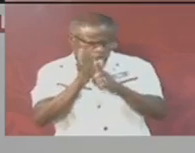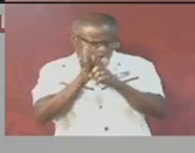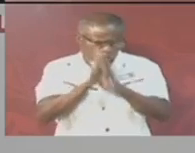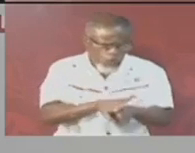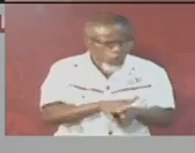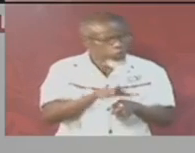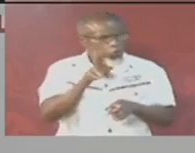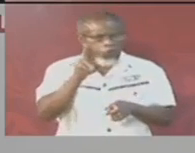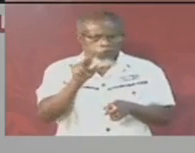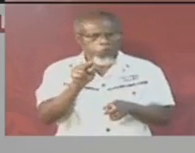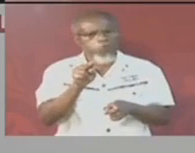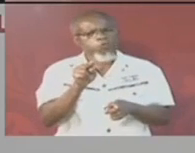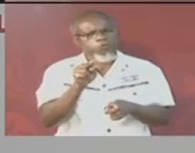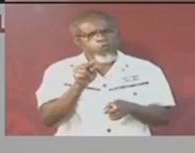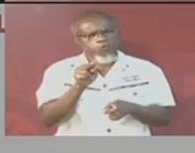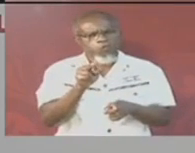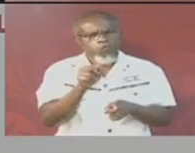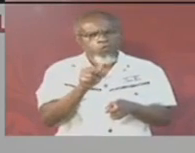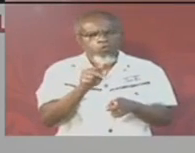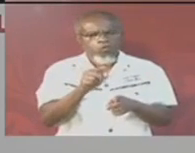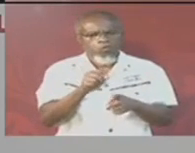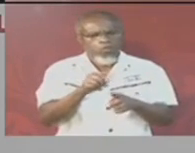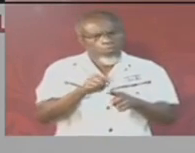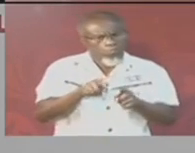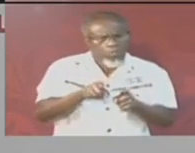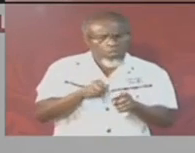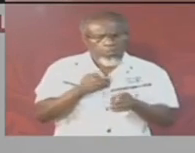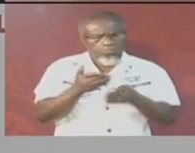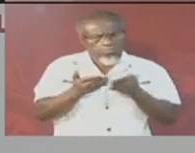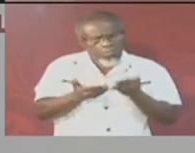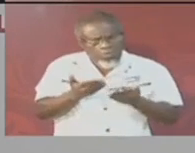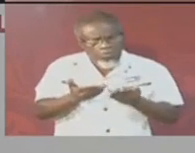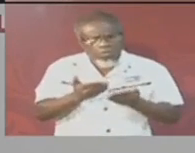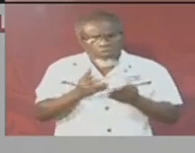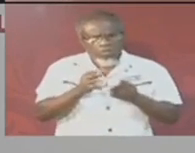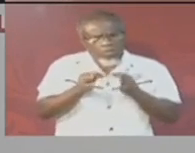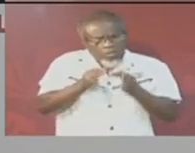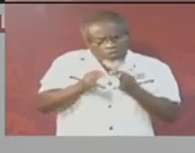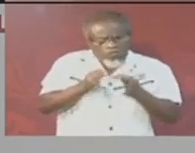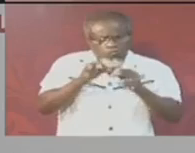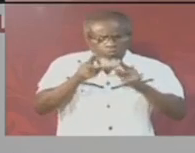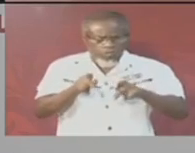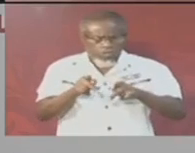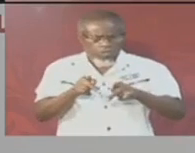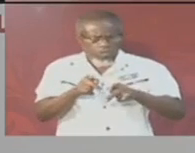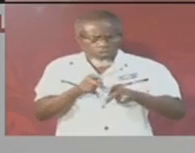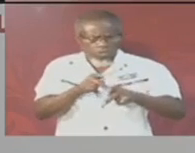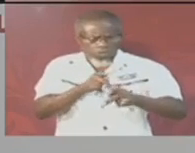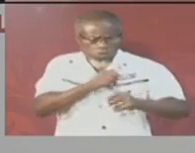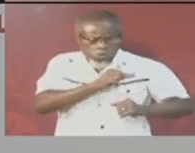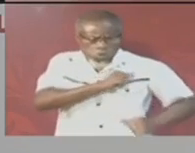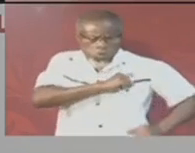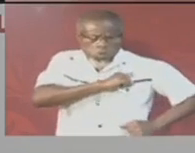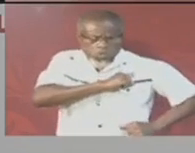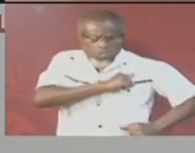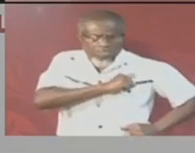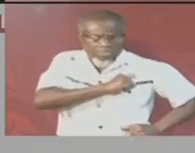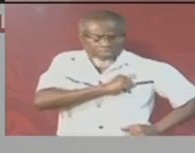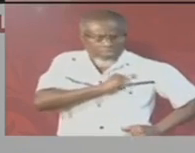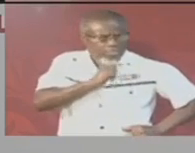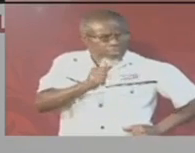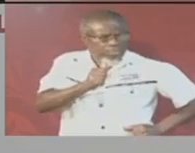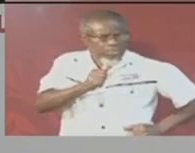simply, from my reading of it, a situation where if persons, soldiers, did not take